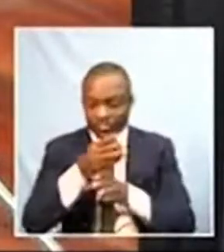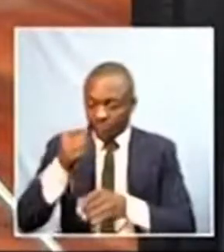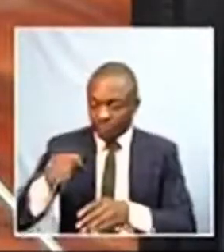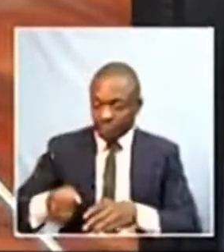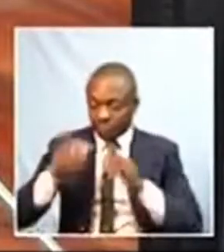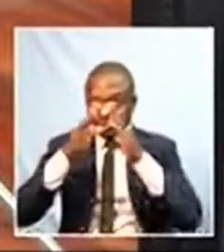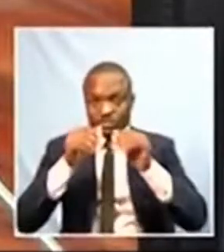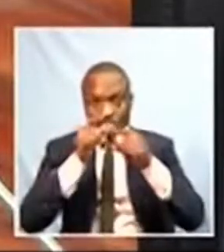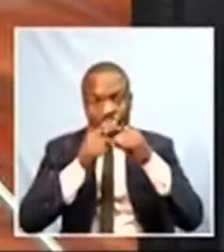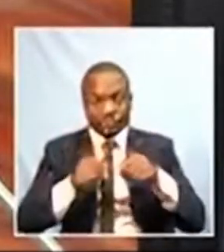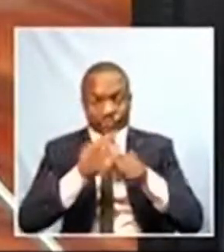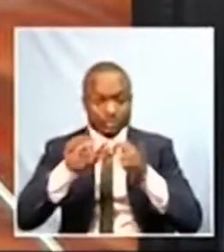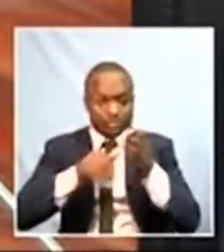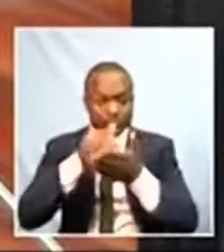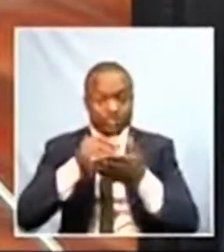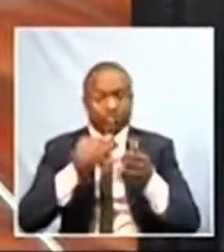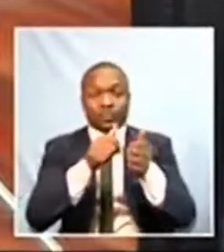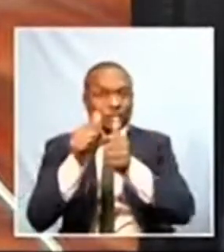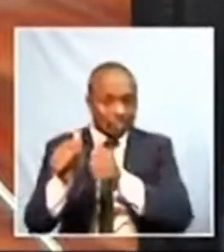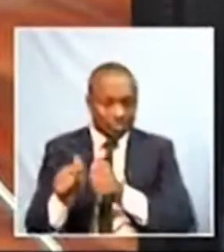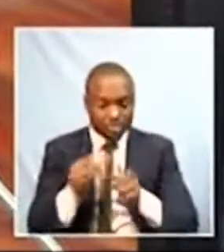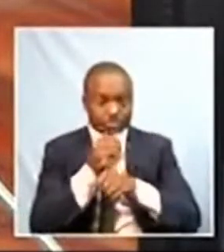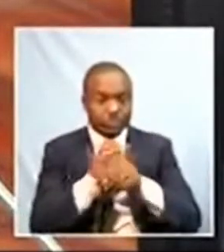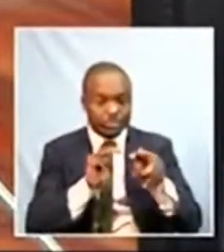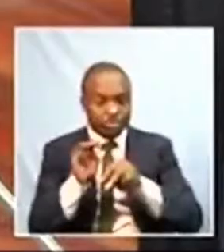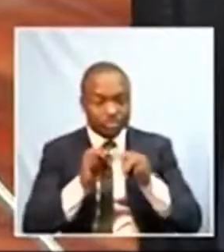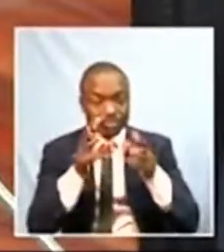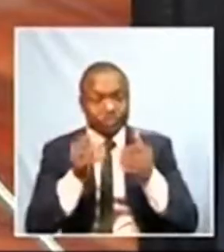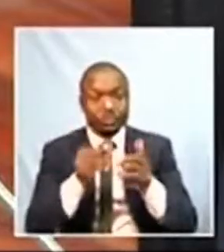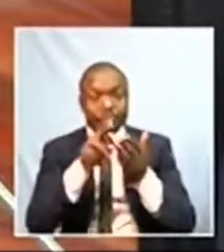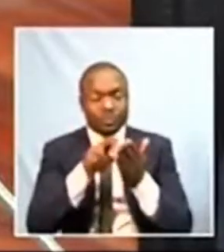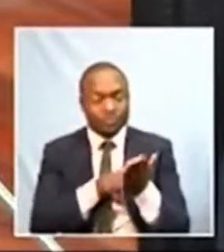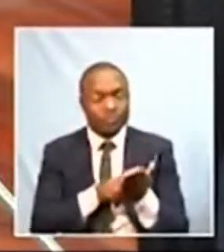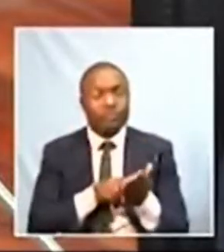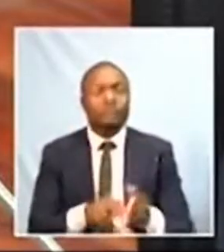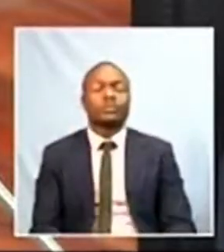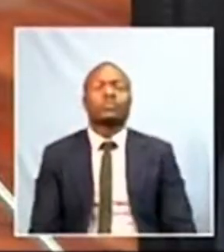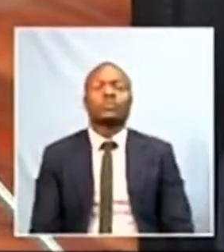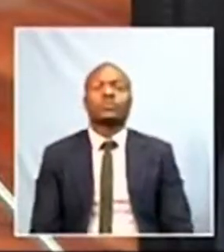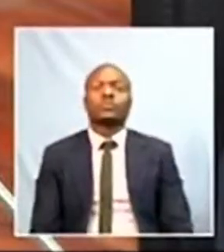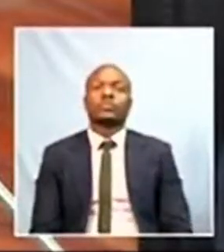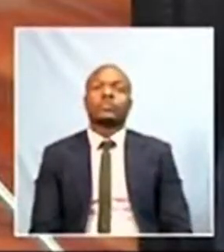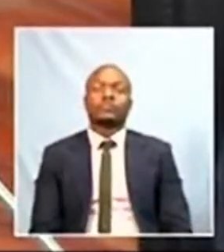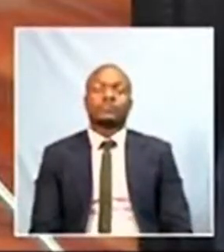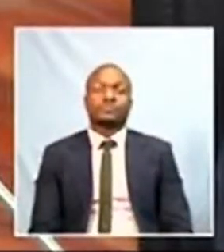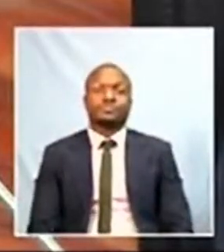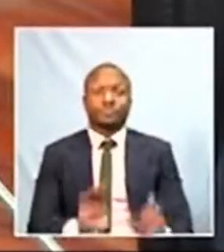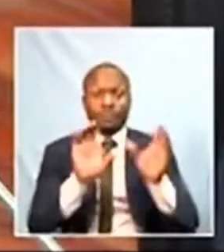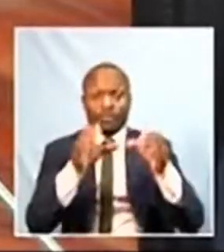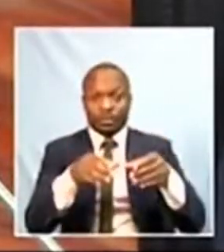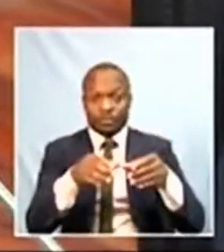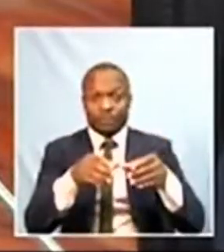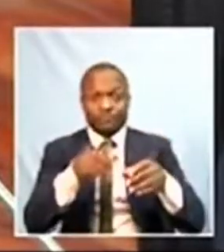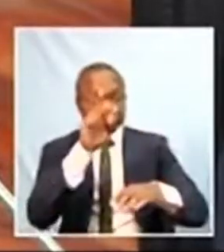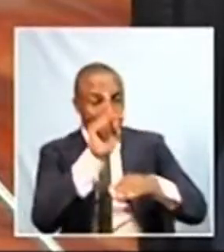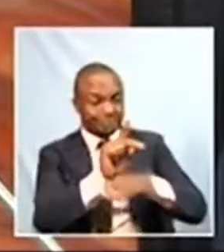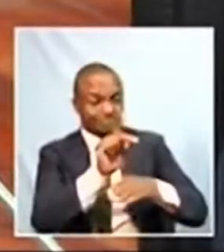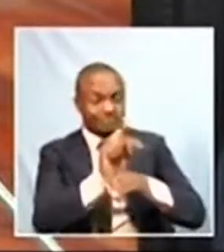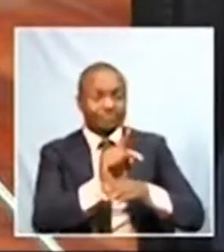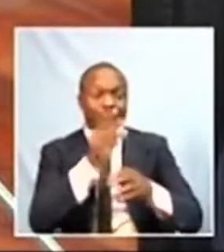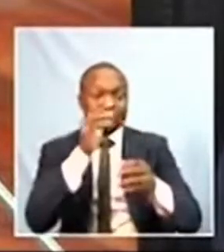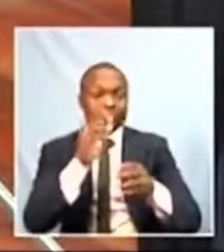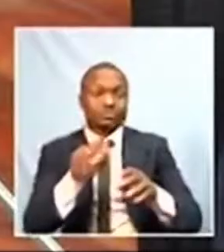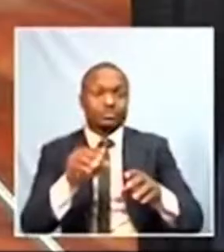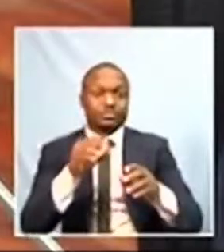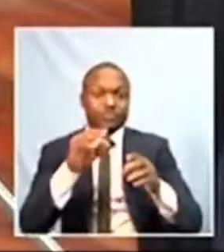centrally. Action taken, Chair, management wishes to report to the committee that the project is being